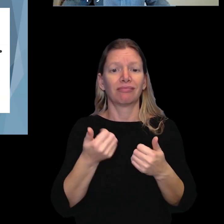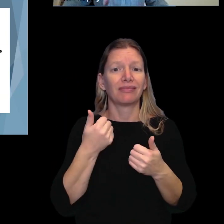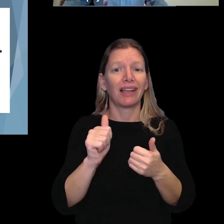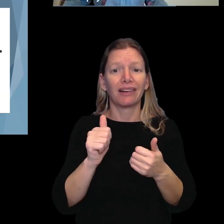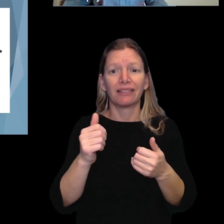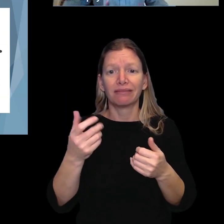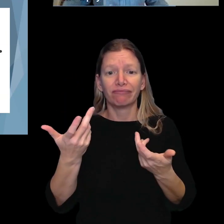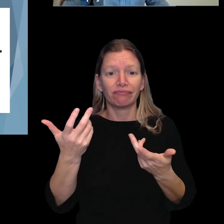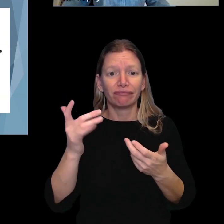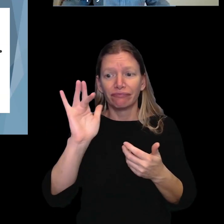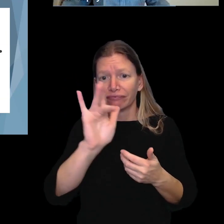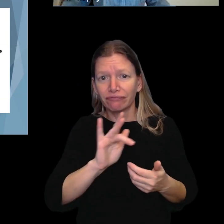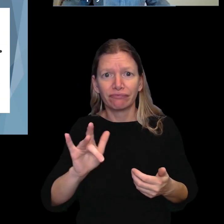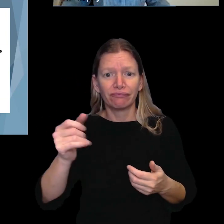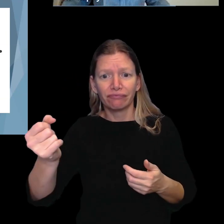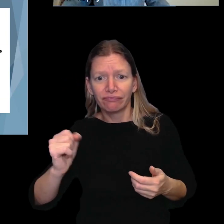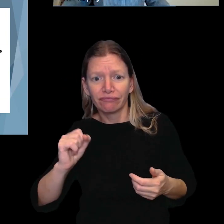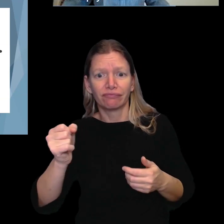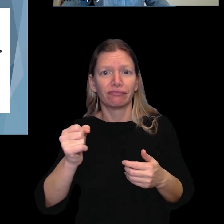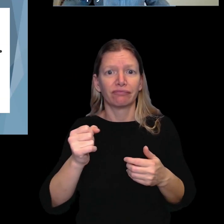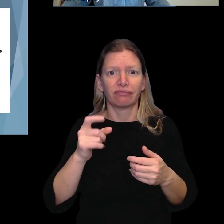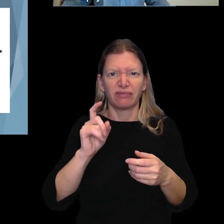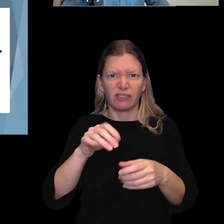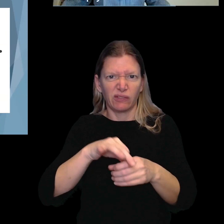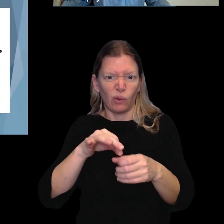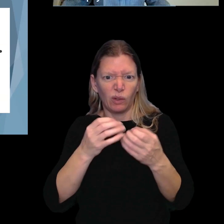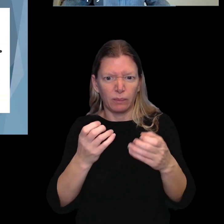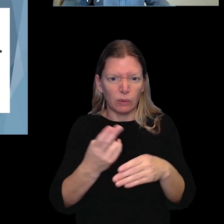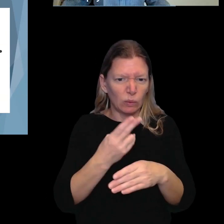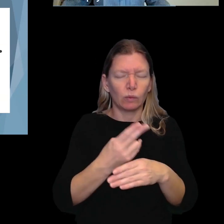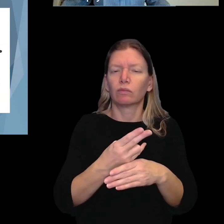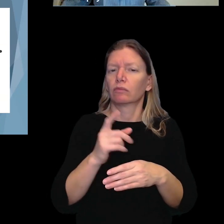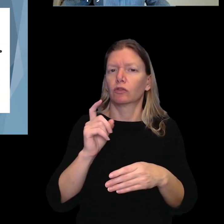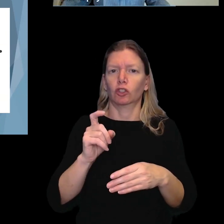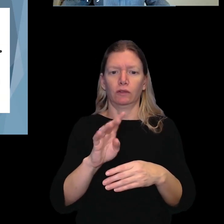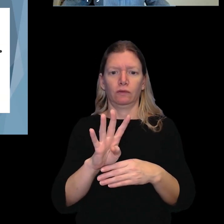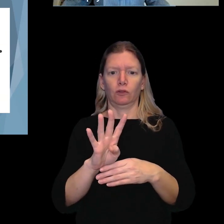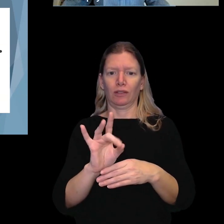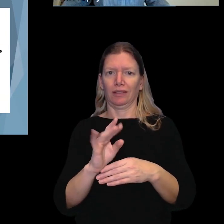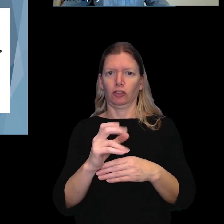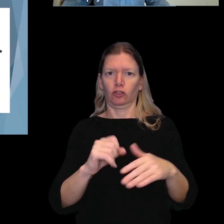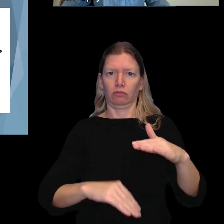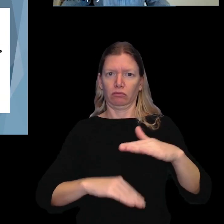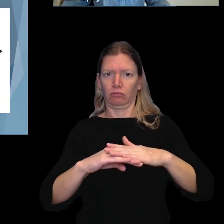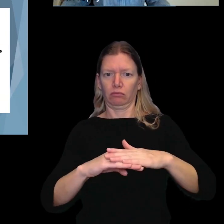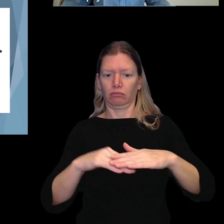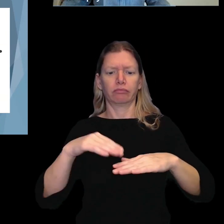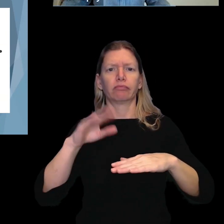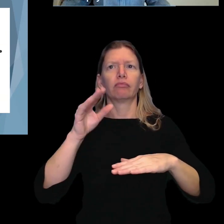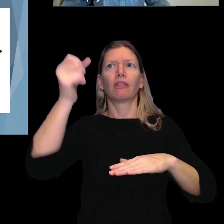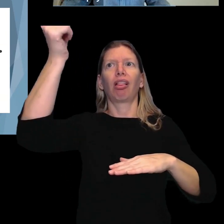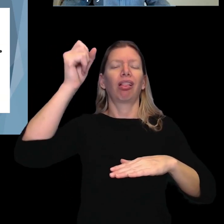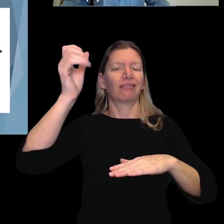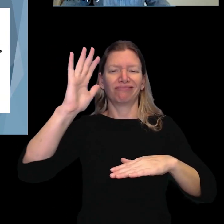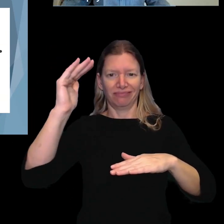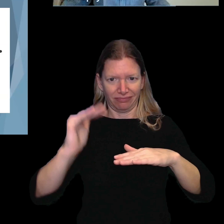And any levers that are required to manipulate voting equipment should be no higher than 48 inches